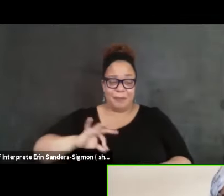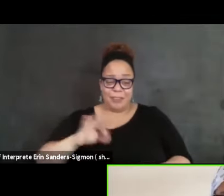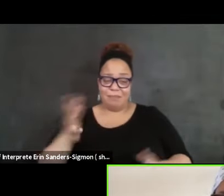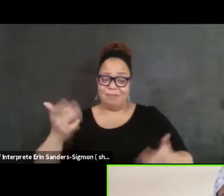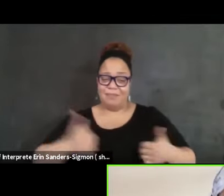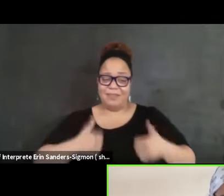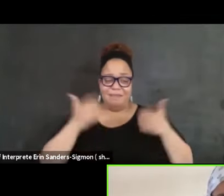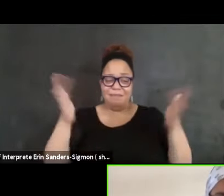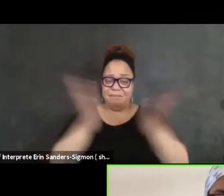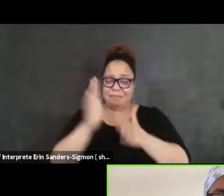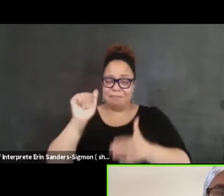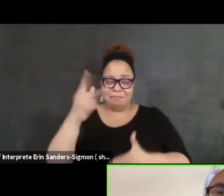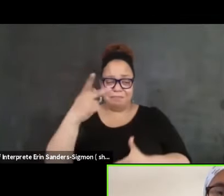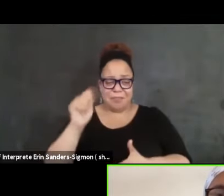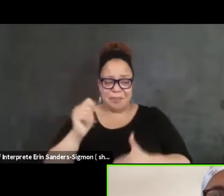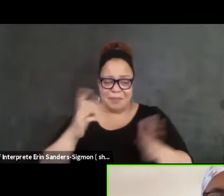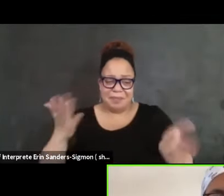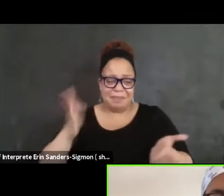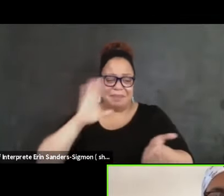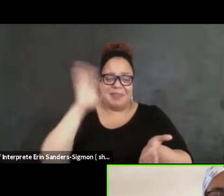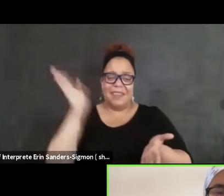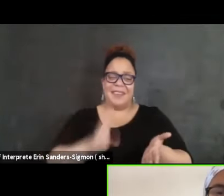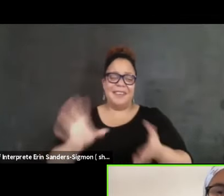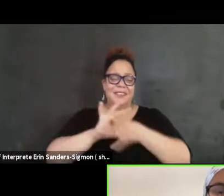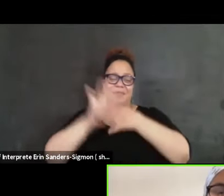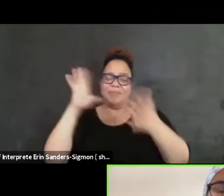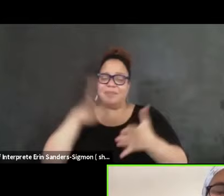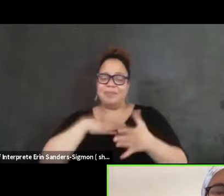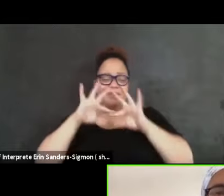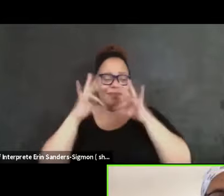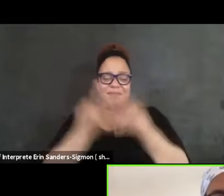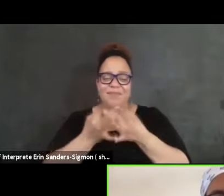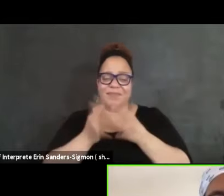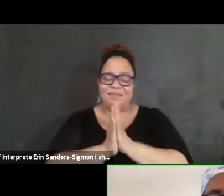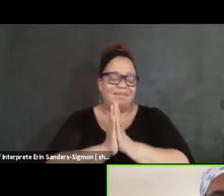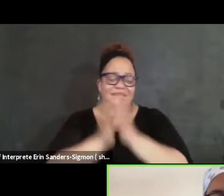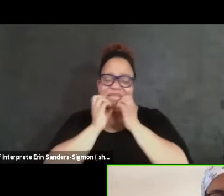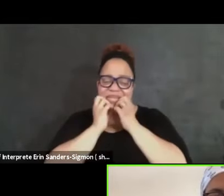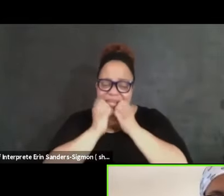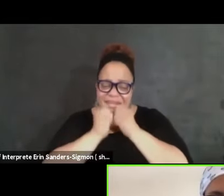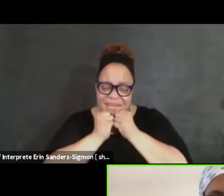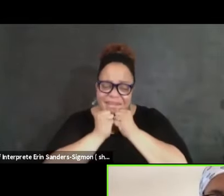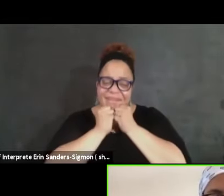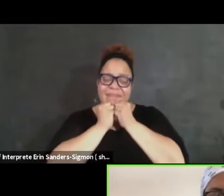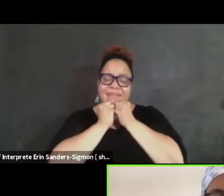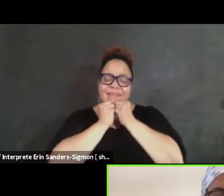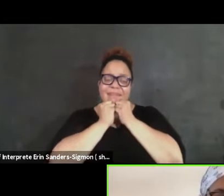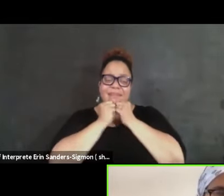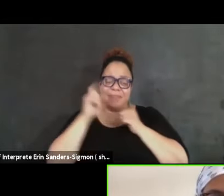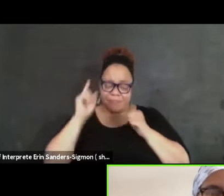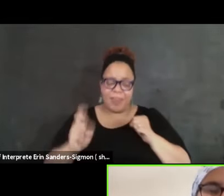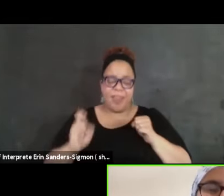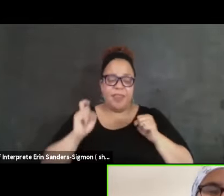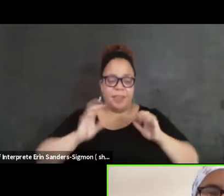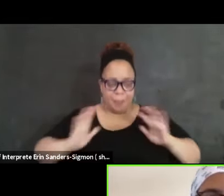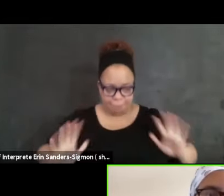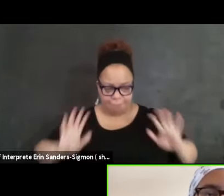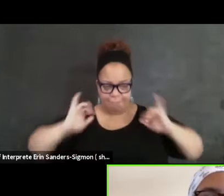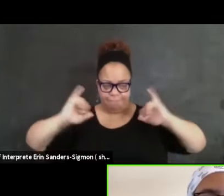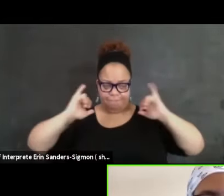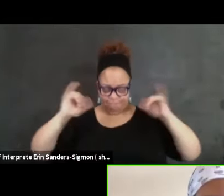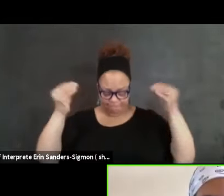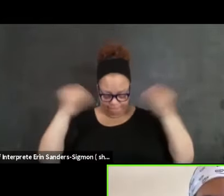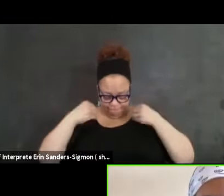feel apart from my family. Privileged that I get to teach myself math because some people don't get to say that. I